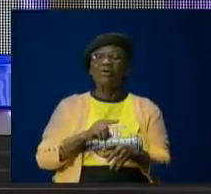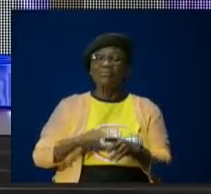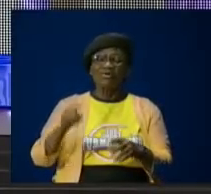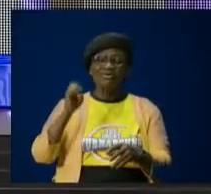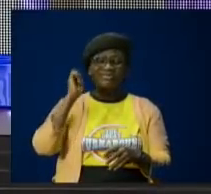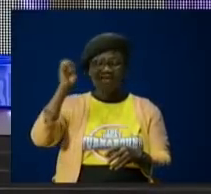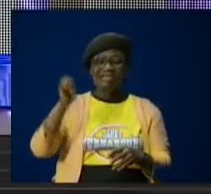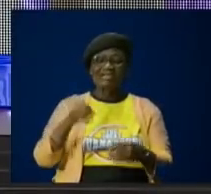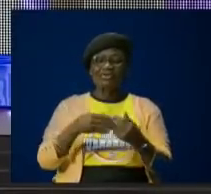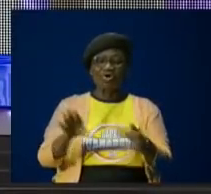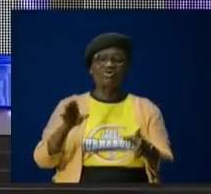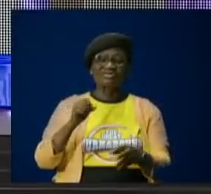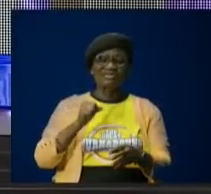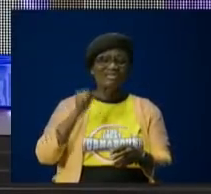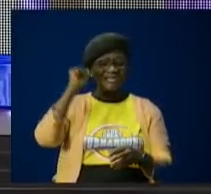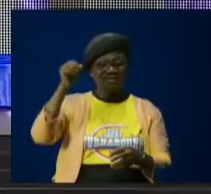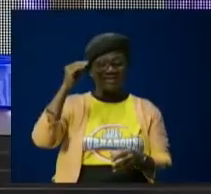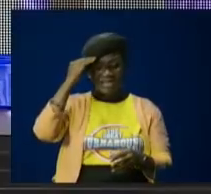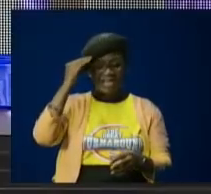instead.